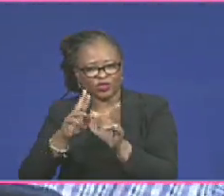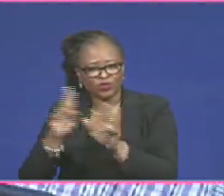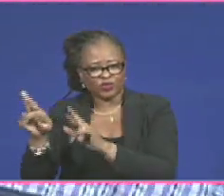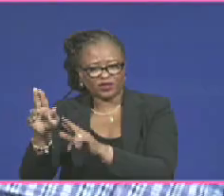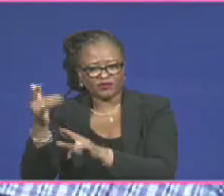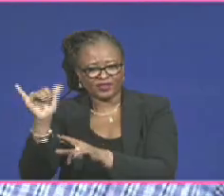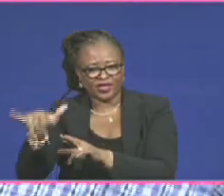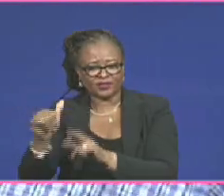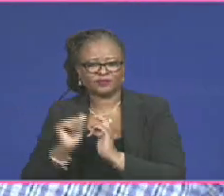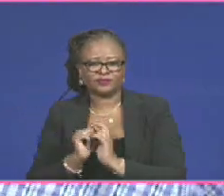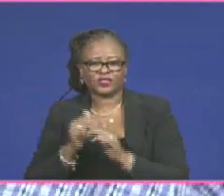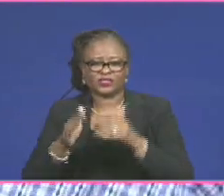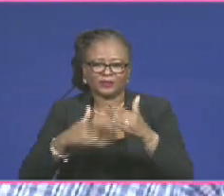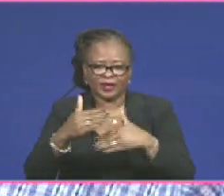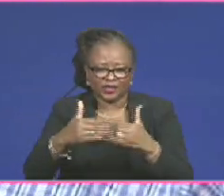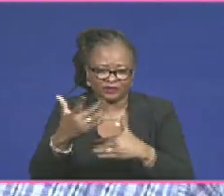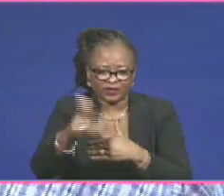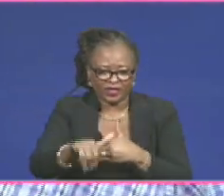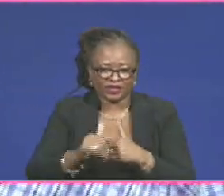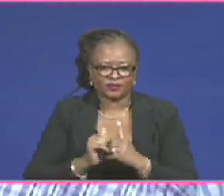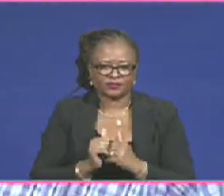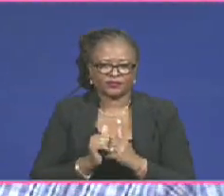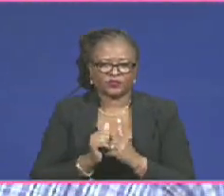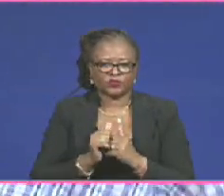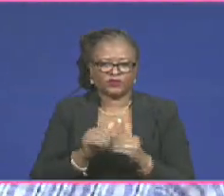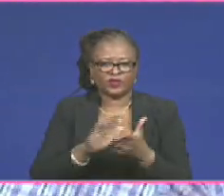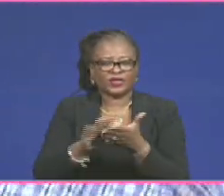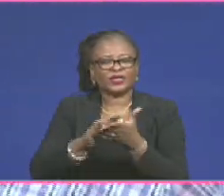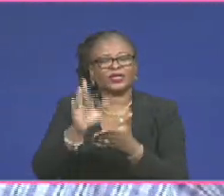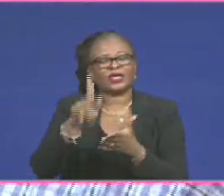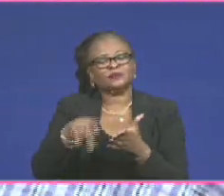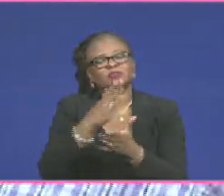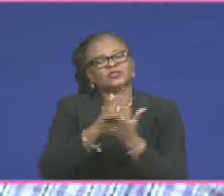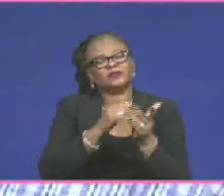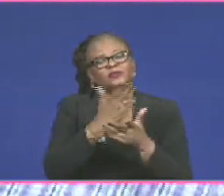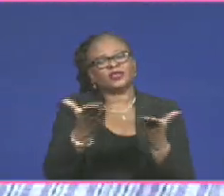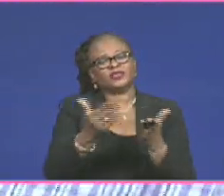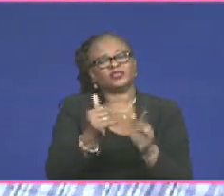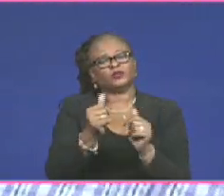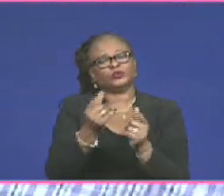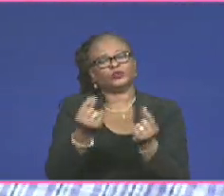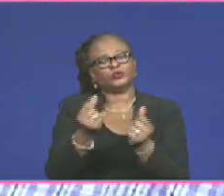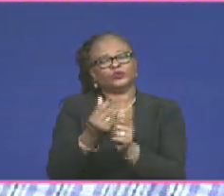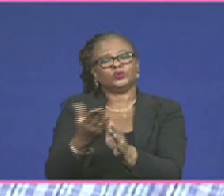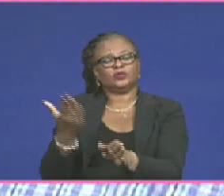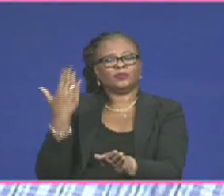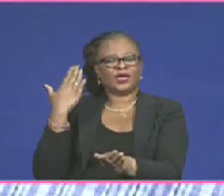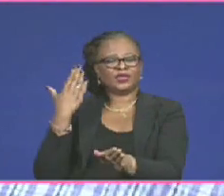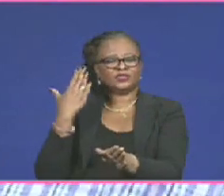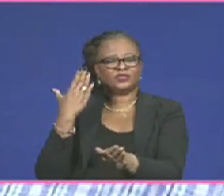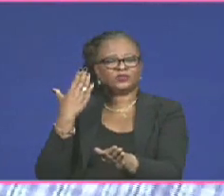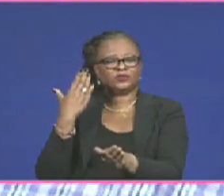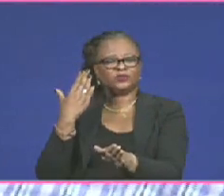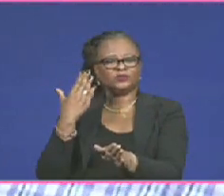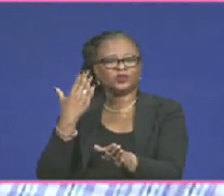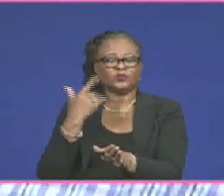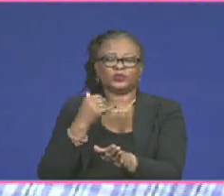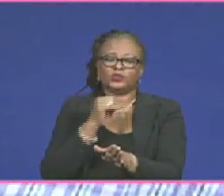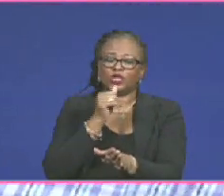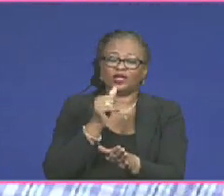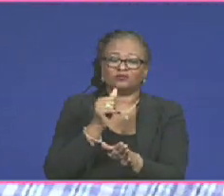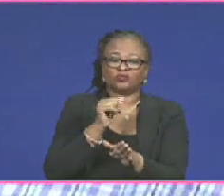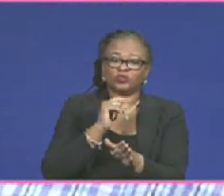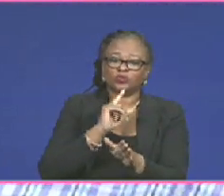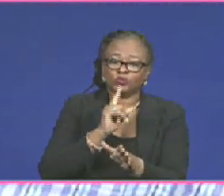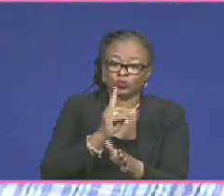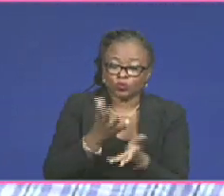some mandates, right? We have to, on the administrative side, we've got to clean up some things that we've done in the past, neglected to do, not intentionally,